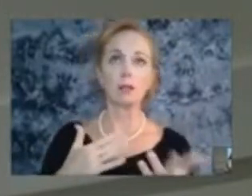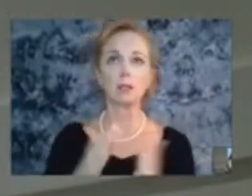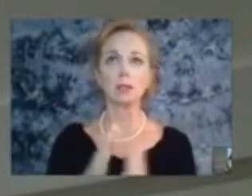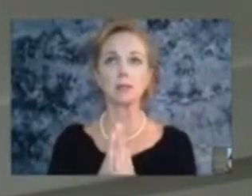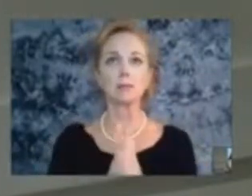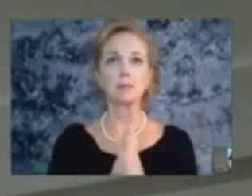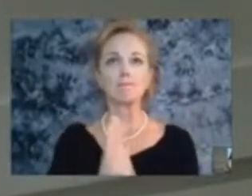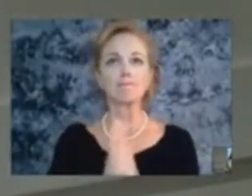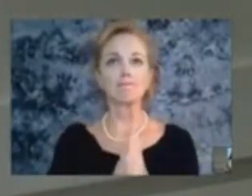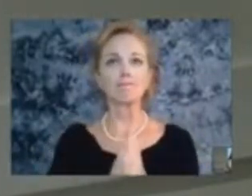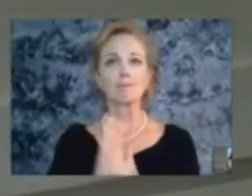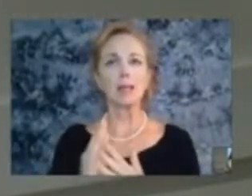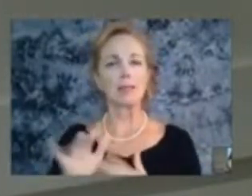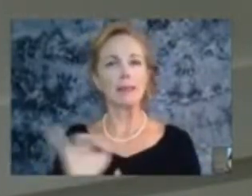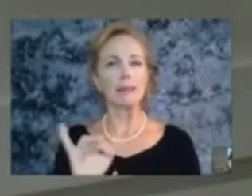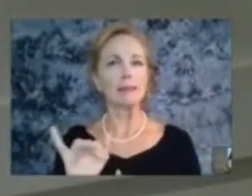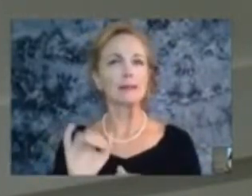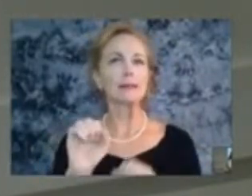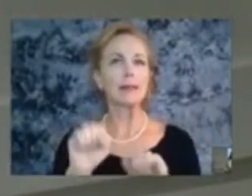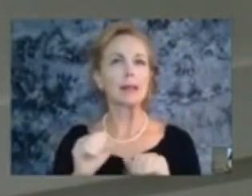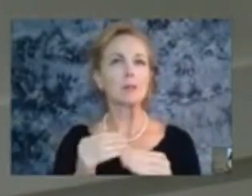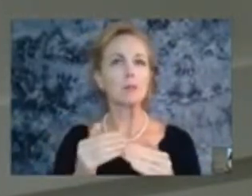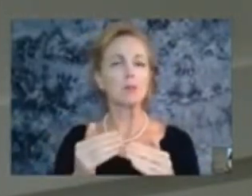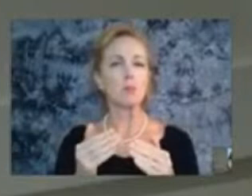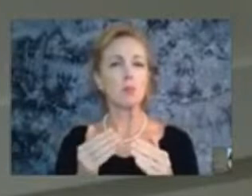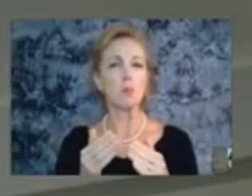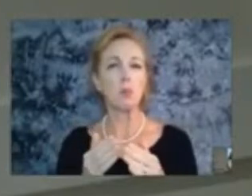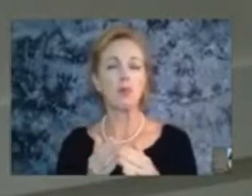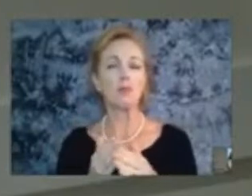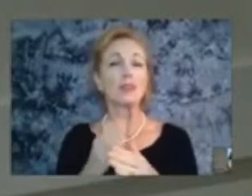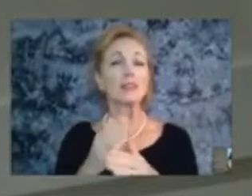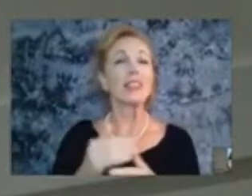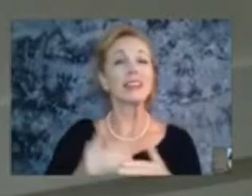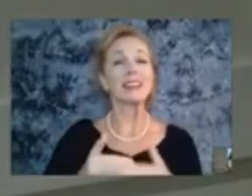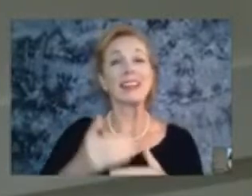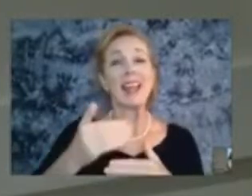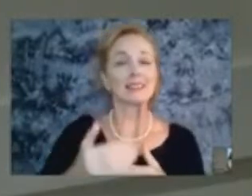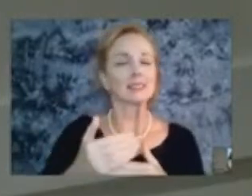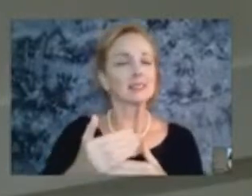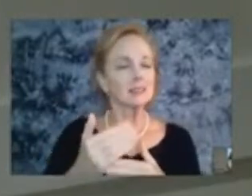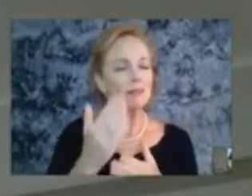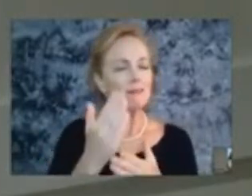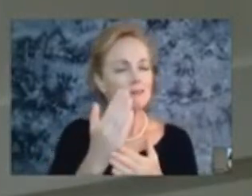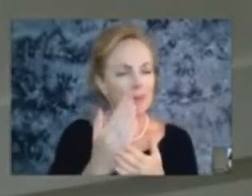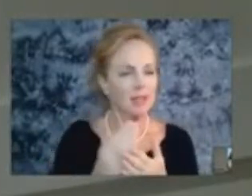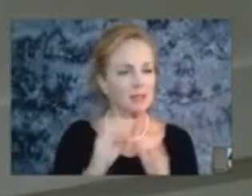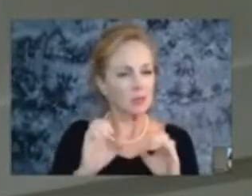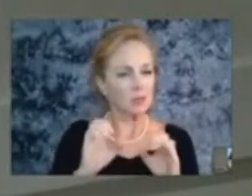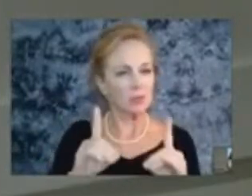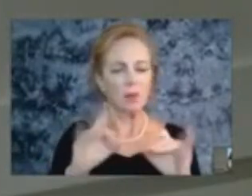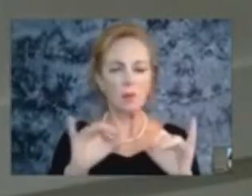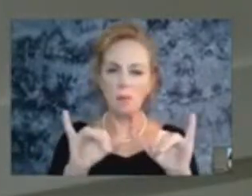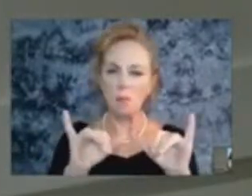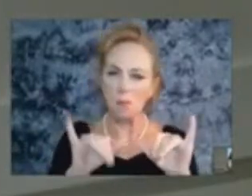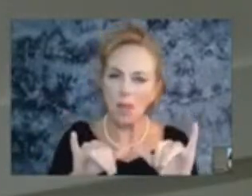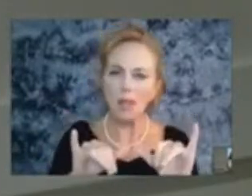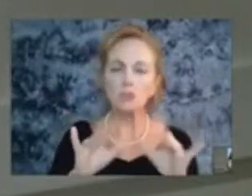move into this new phase of our education with measure and